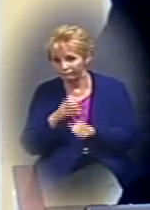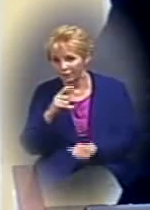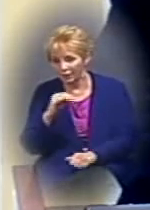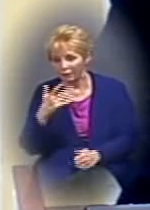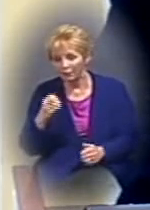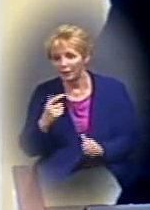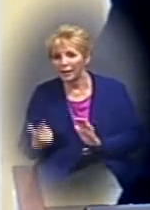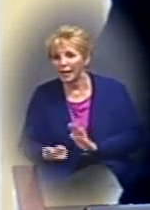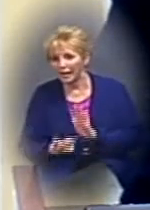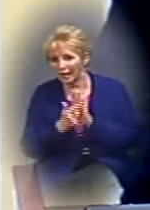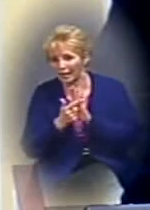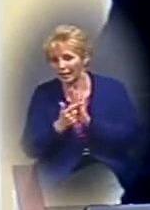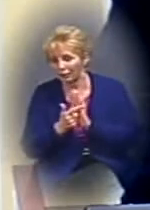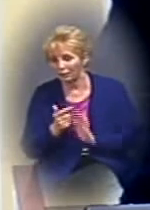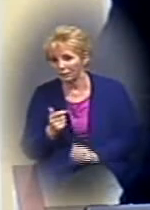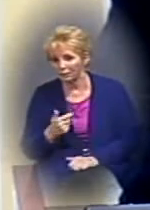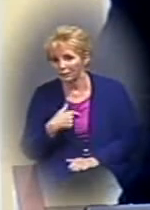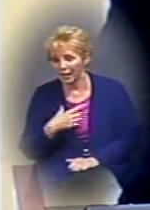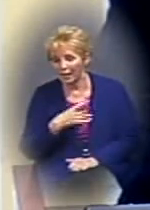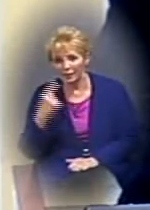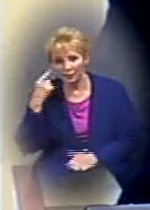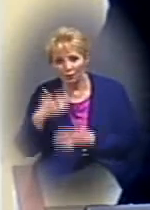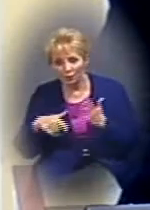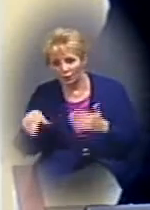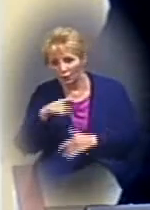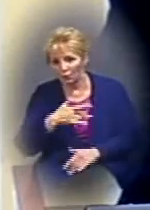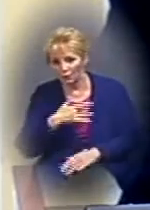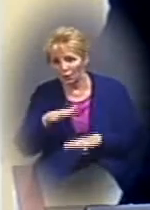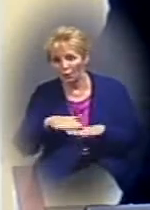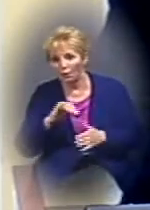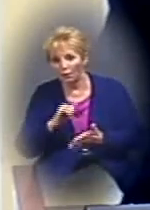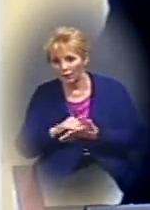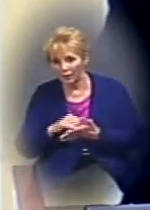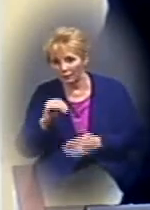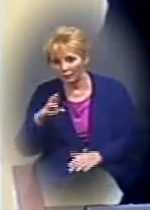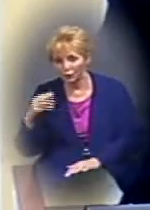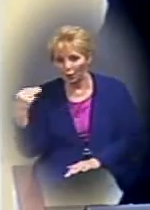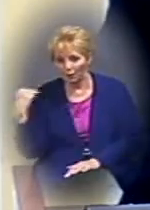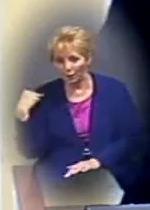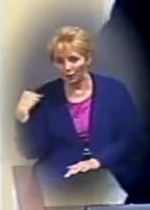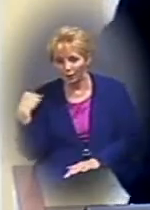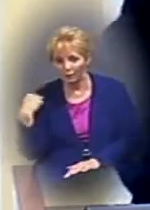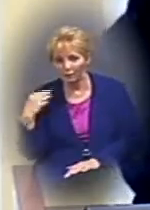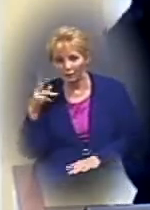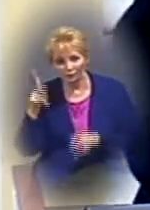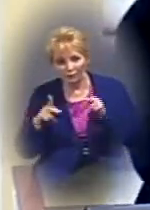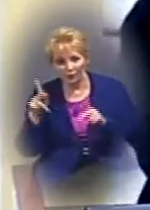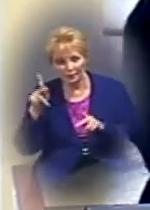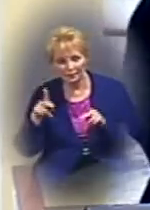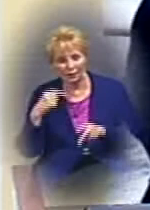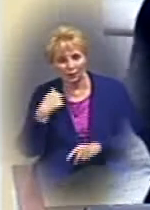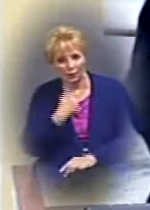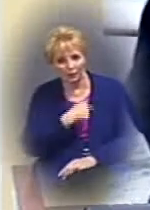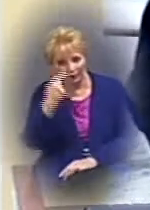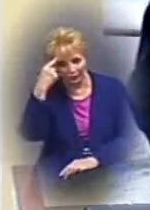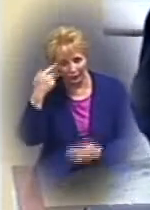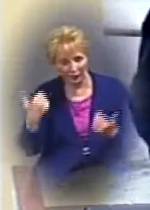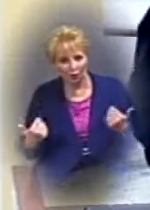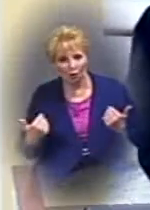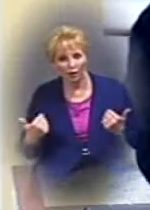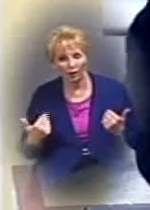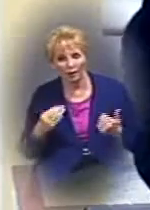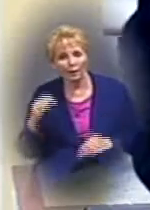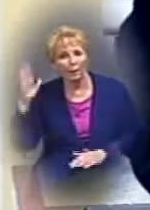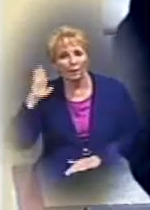be illegal. I'd like to hear what your position is on that, Mr. Mayor. Fellow citizens, we need to think about the current